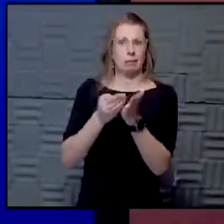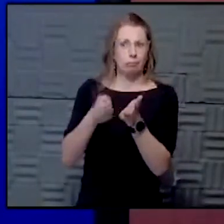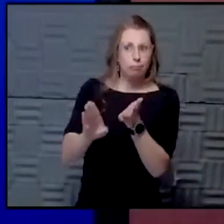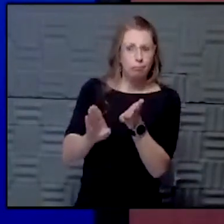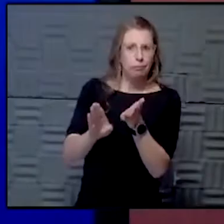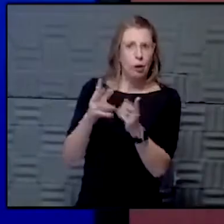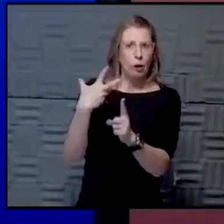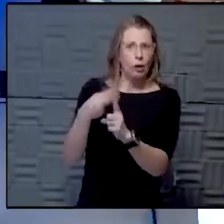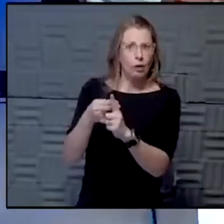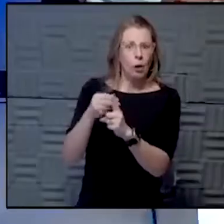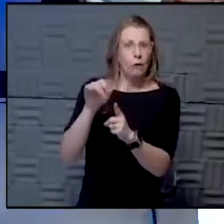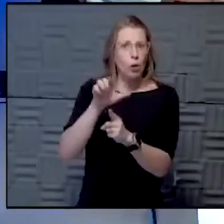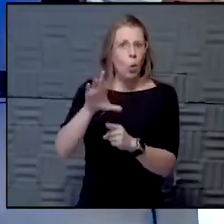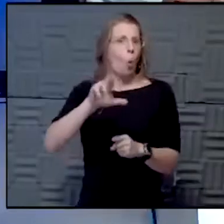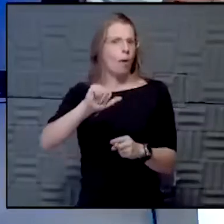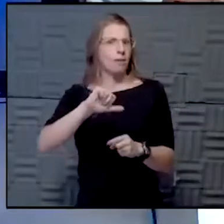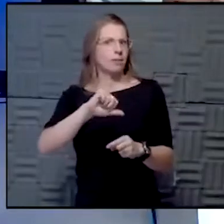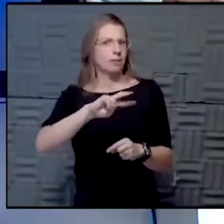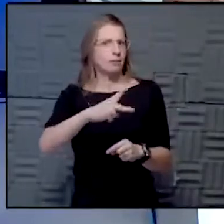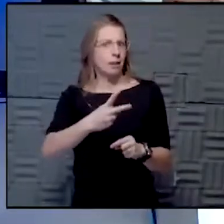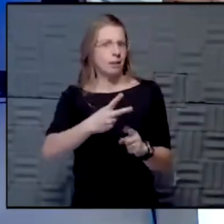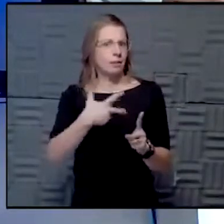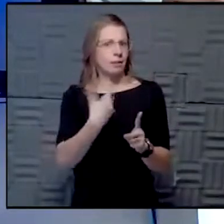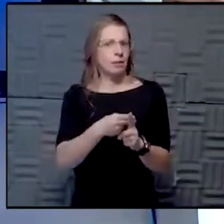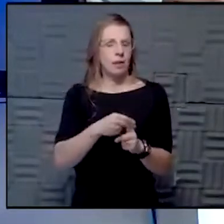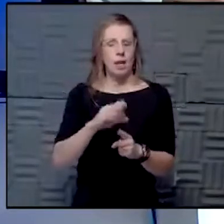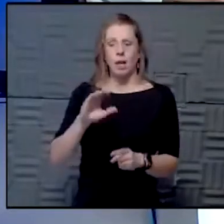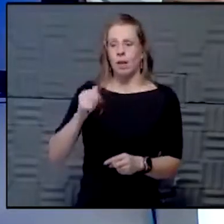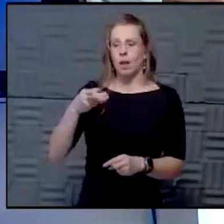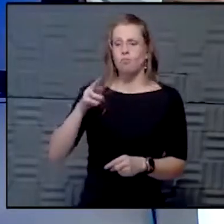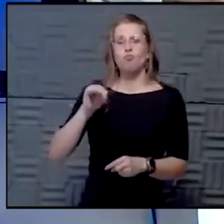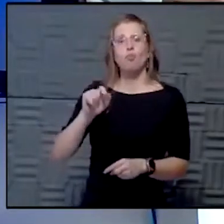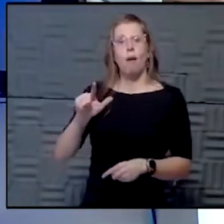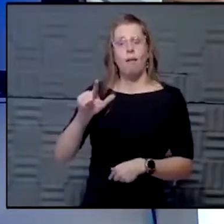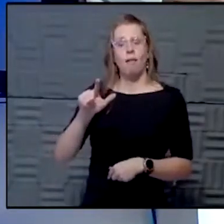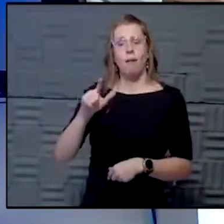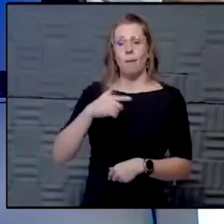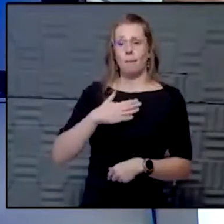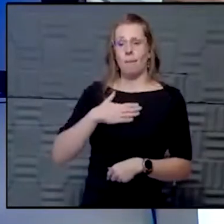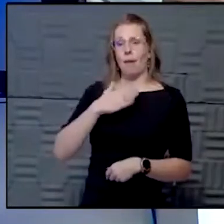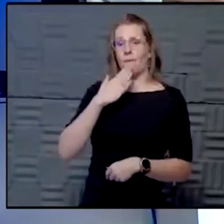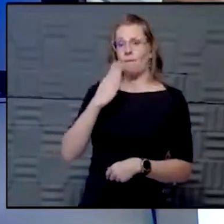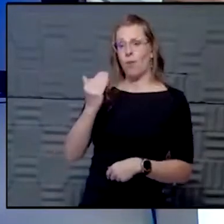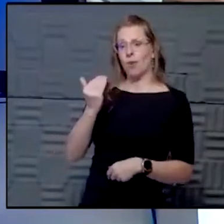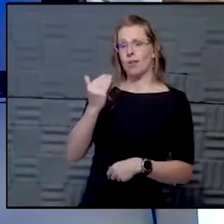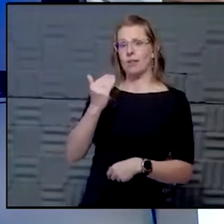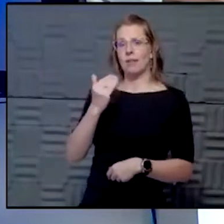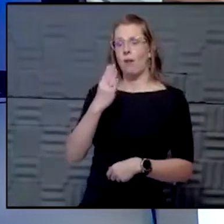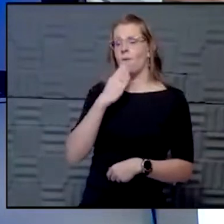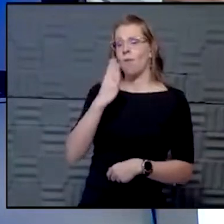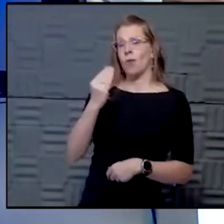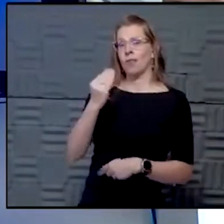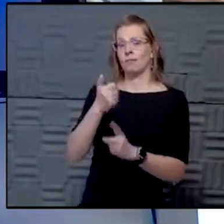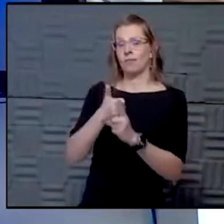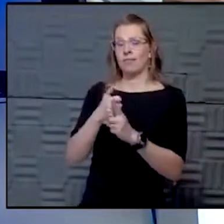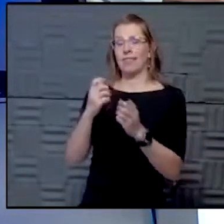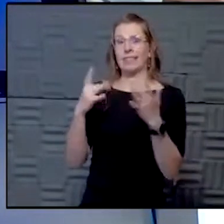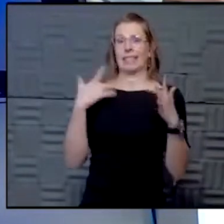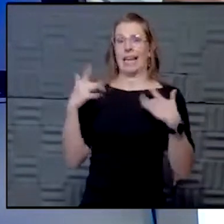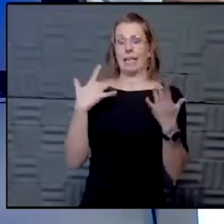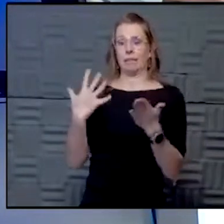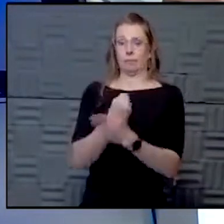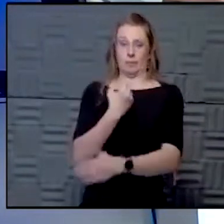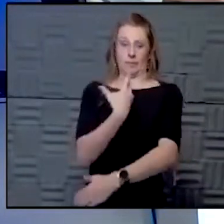really. Okay, a shout out to Caprell. She says, good morning. My 14-year-old is so excited to get her vaccine. Yeah.